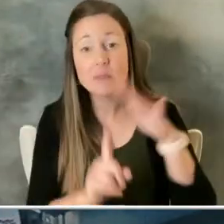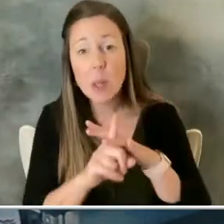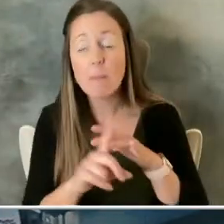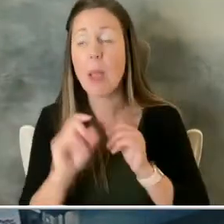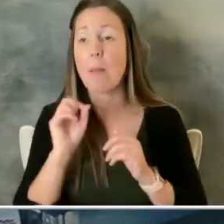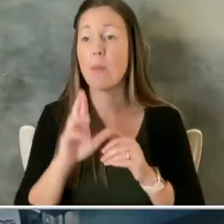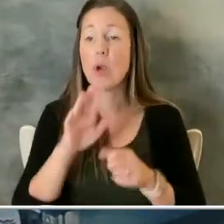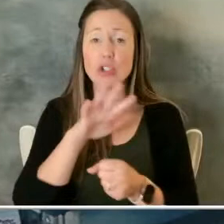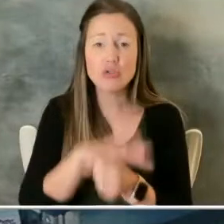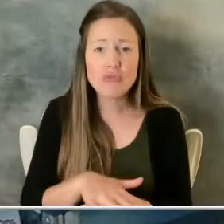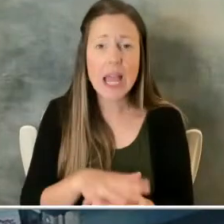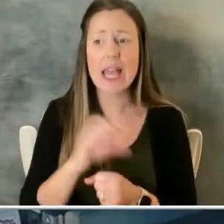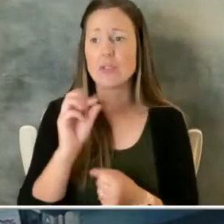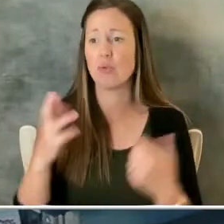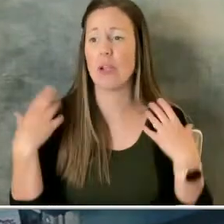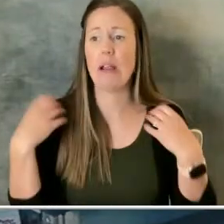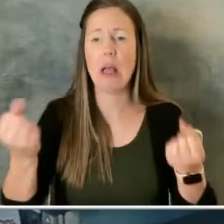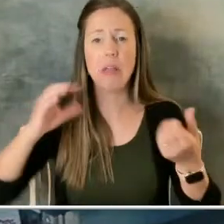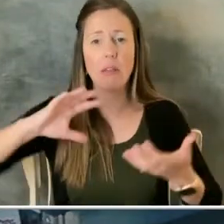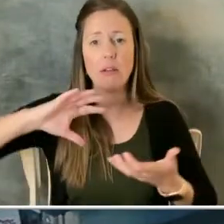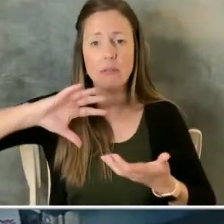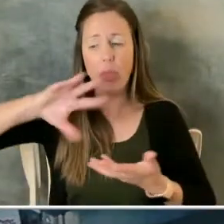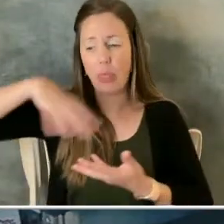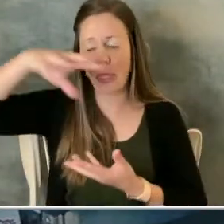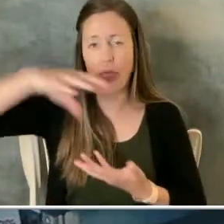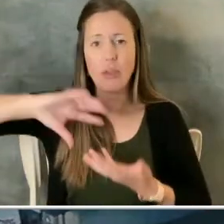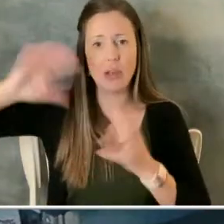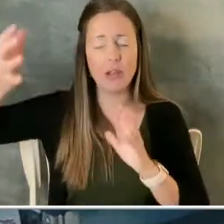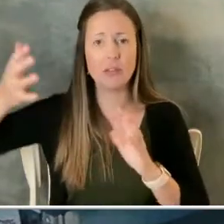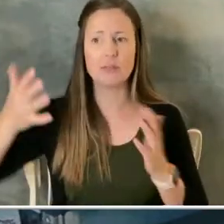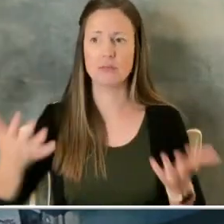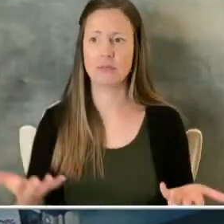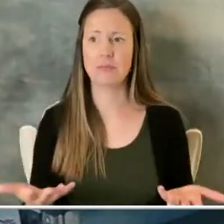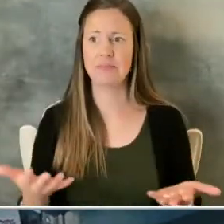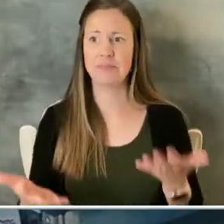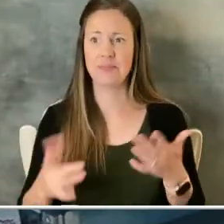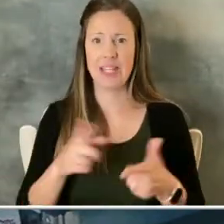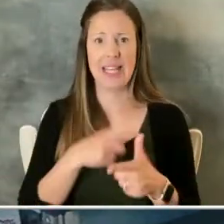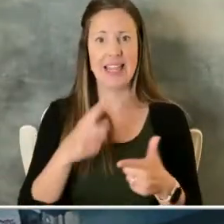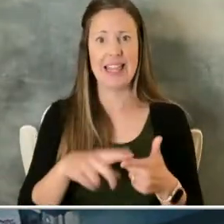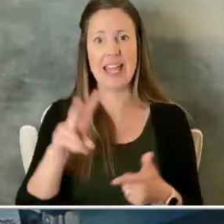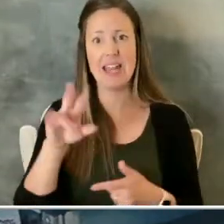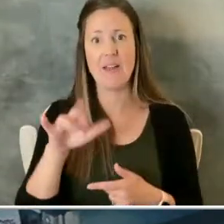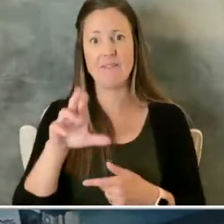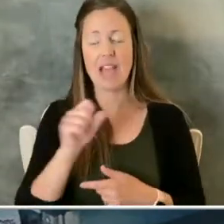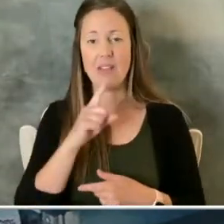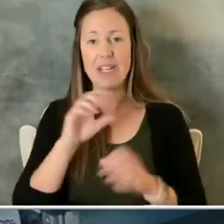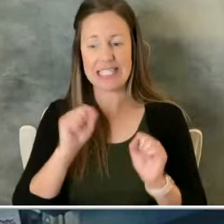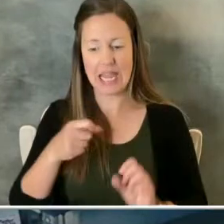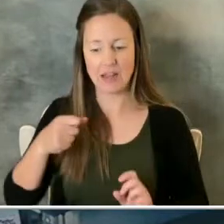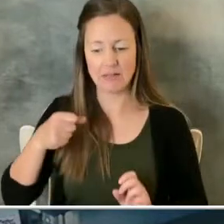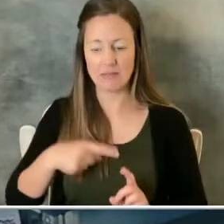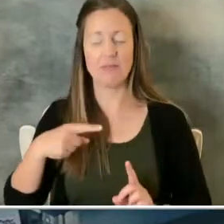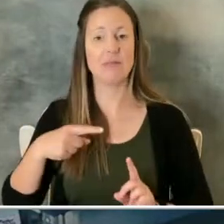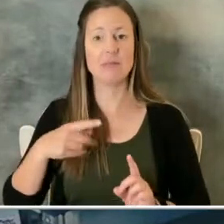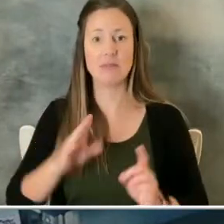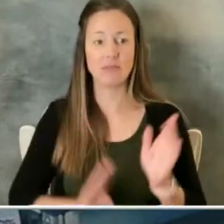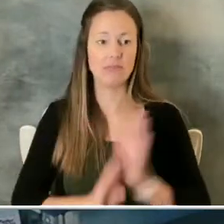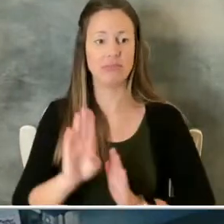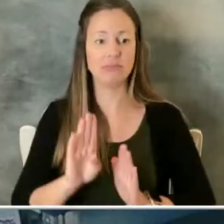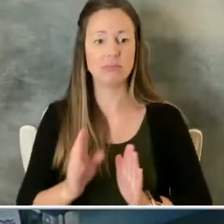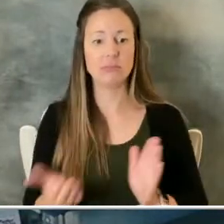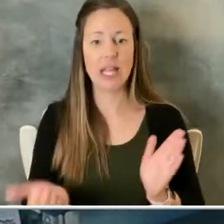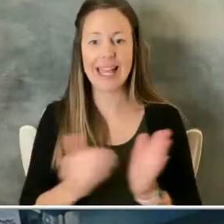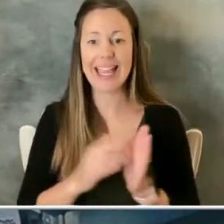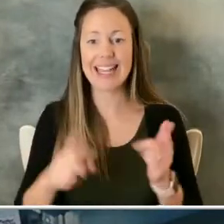health, then those viruses can reactivate, so to speak, and it pops out with those shingles, those kind